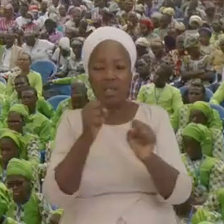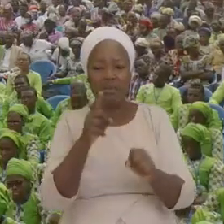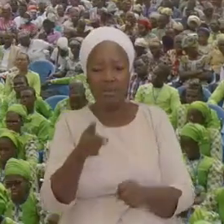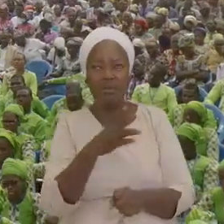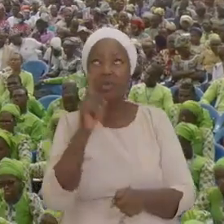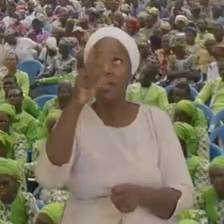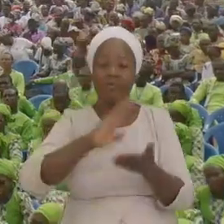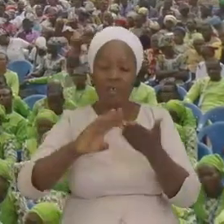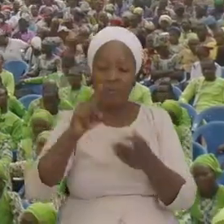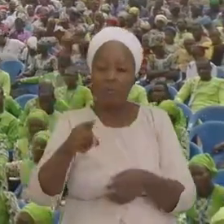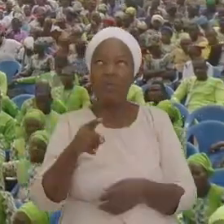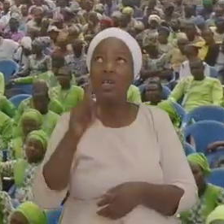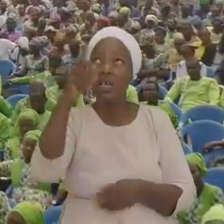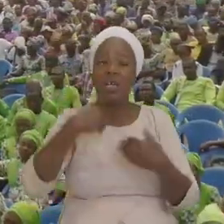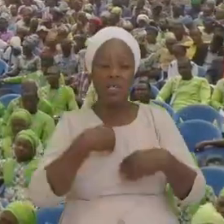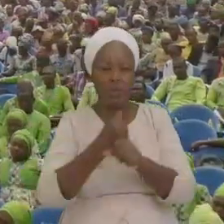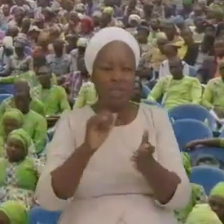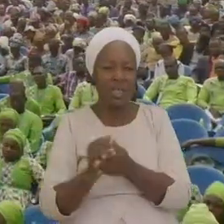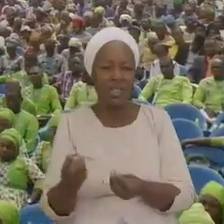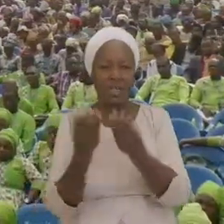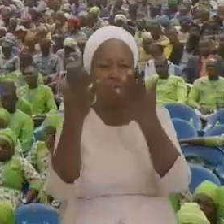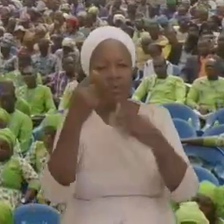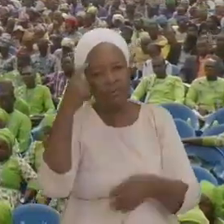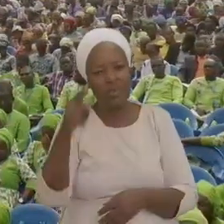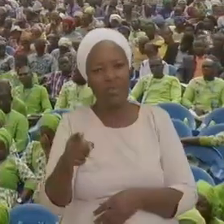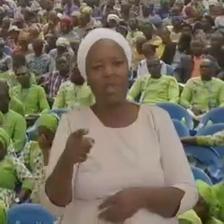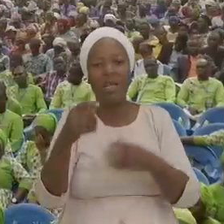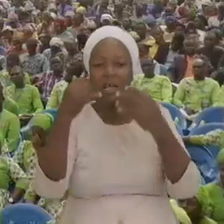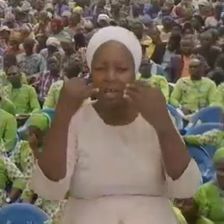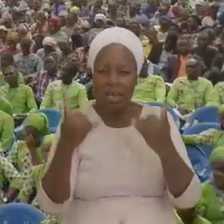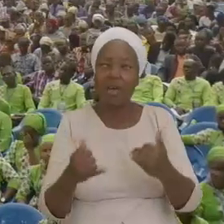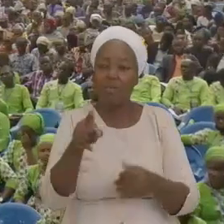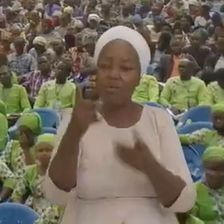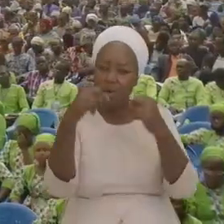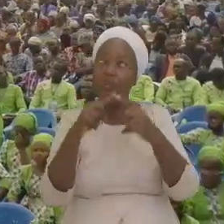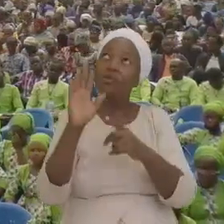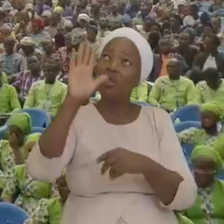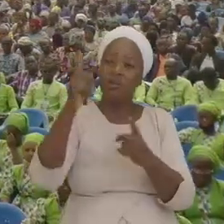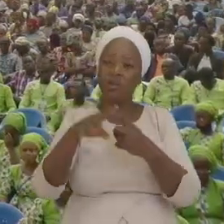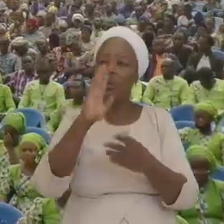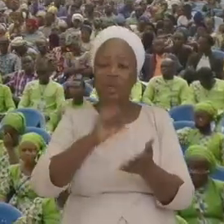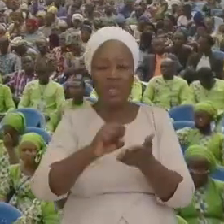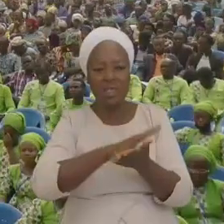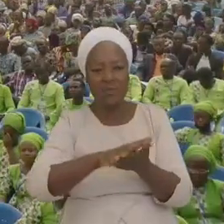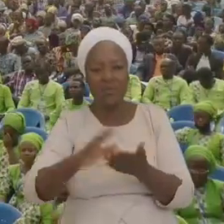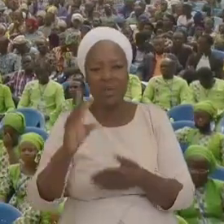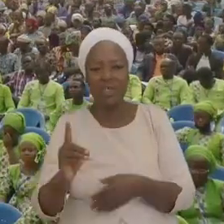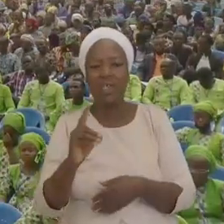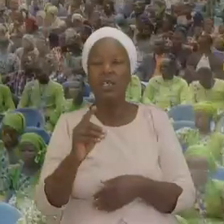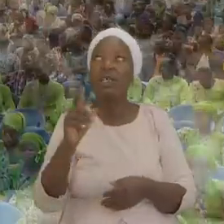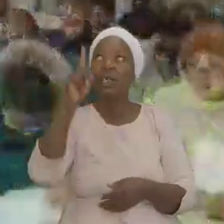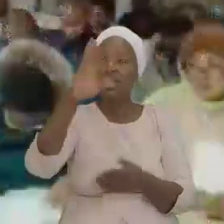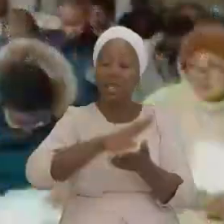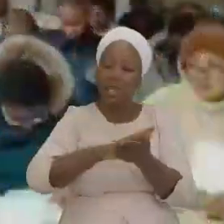you, he has made atonement for you. Now you come to him to be sanctified. He cleanses